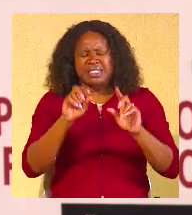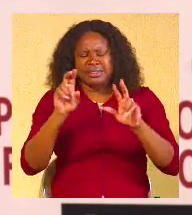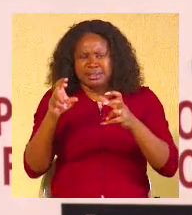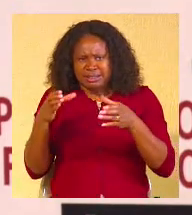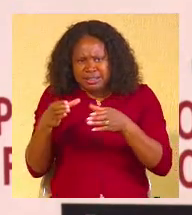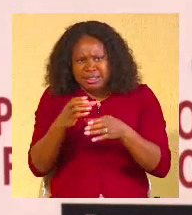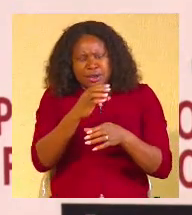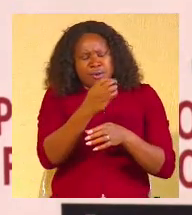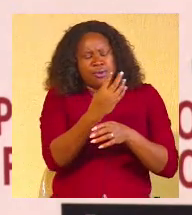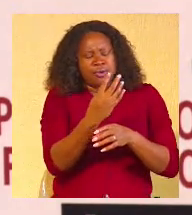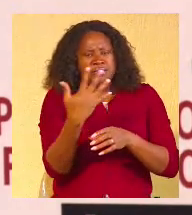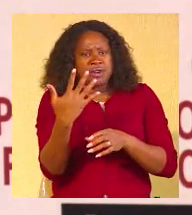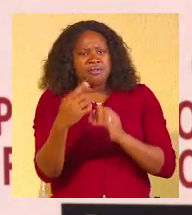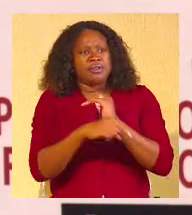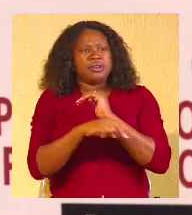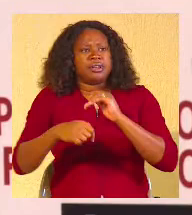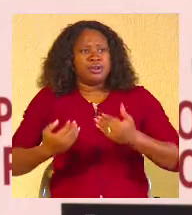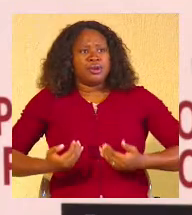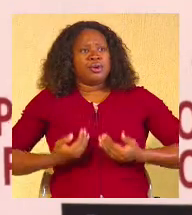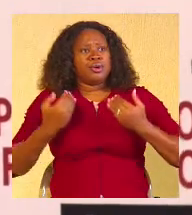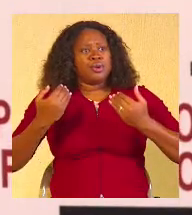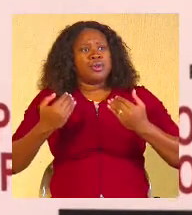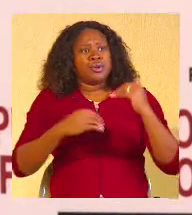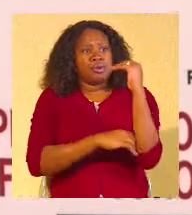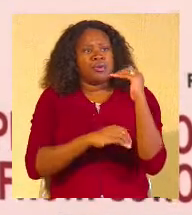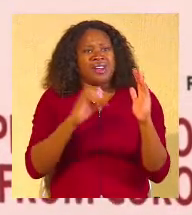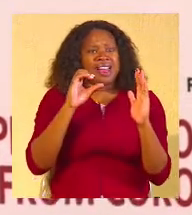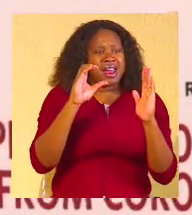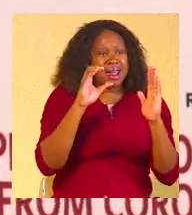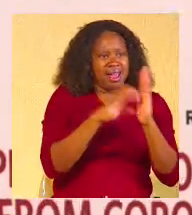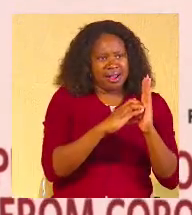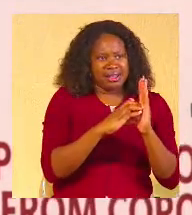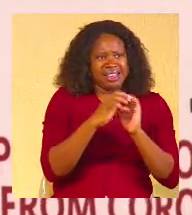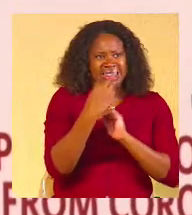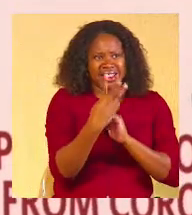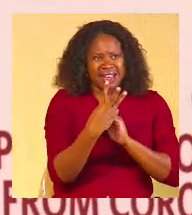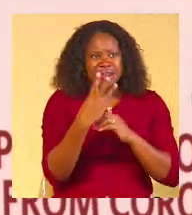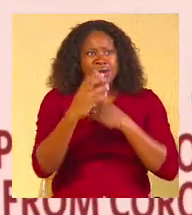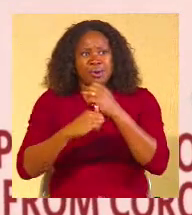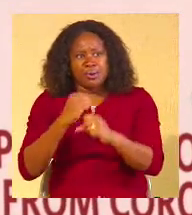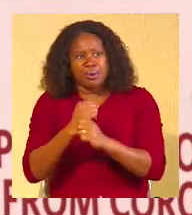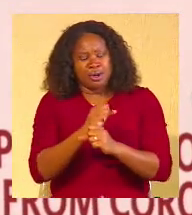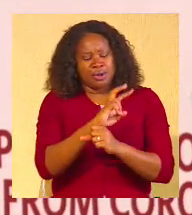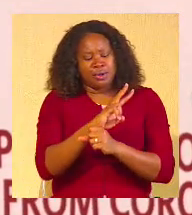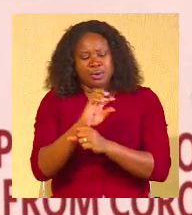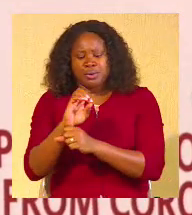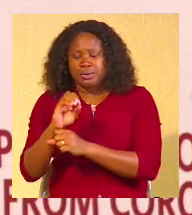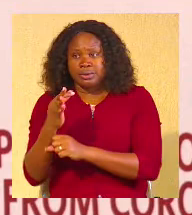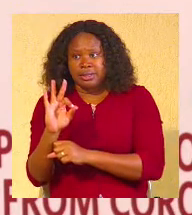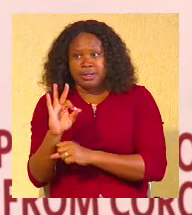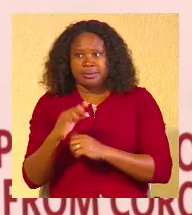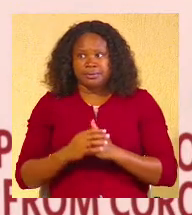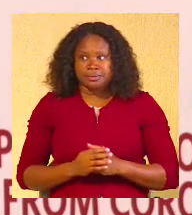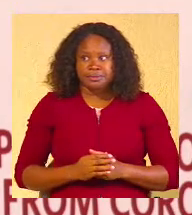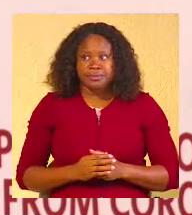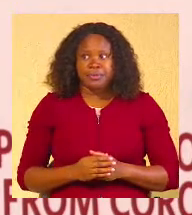45 of the National Youth Council Act 3 of 2009. In